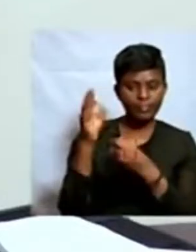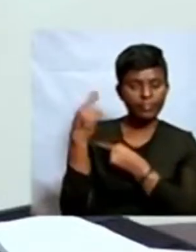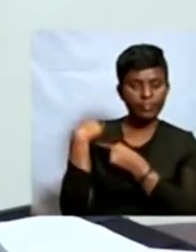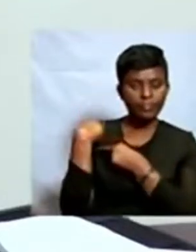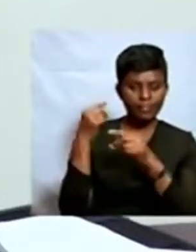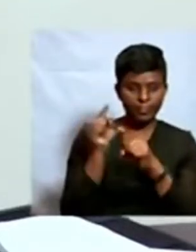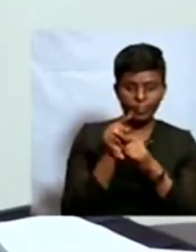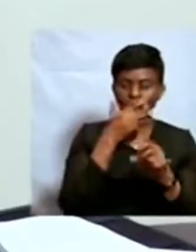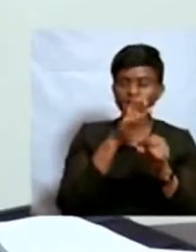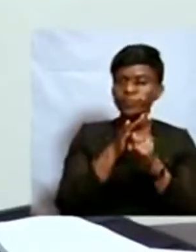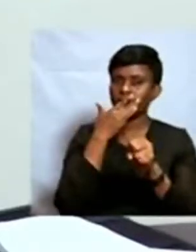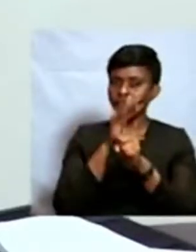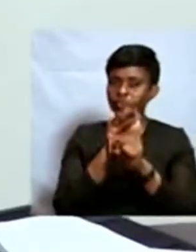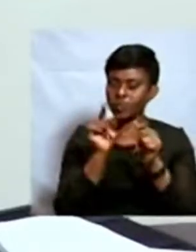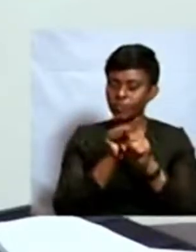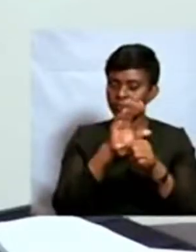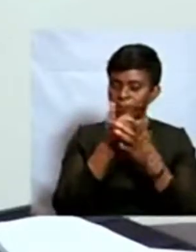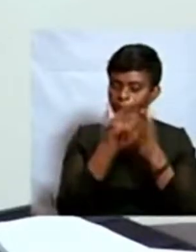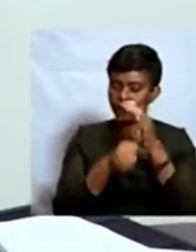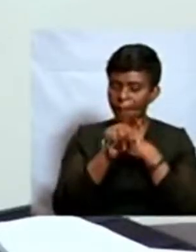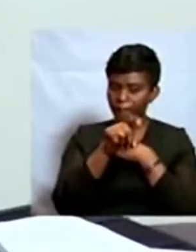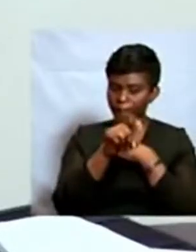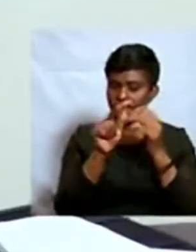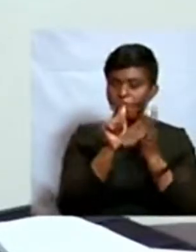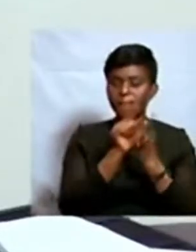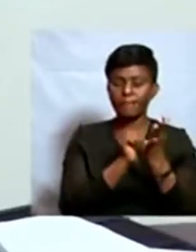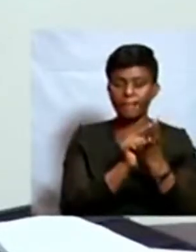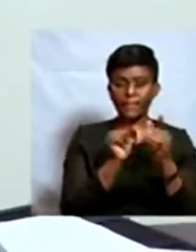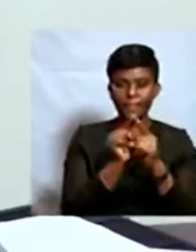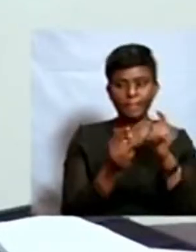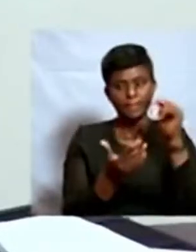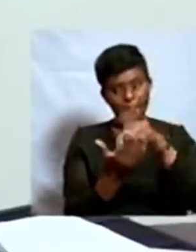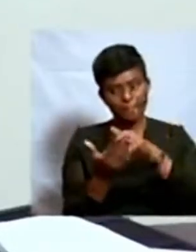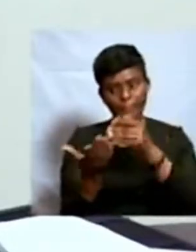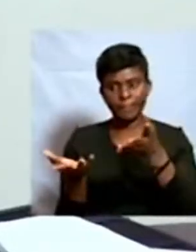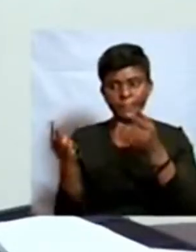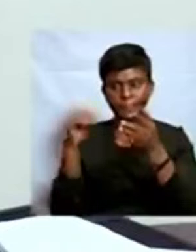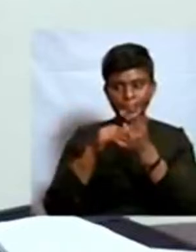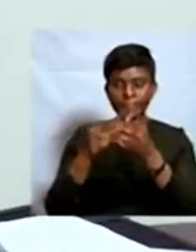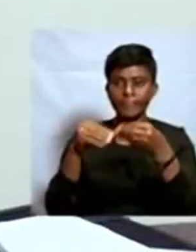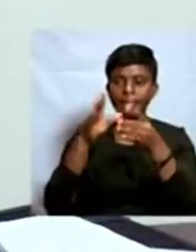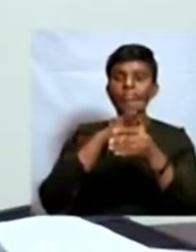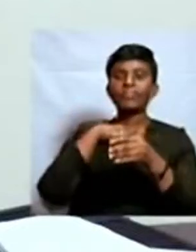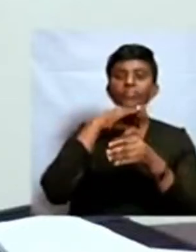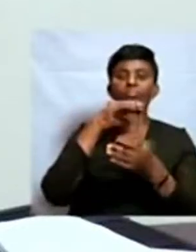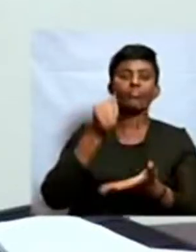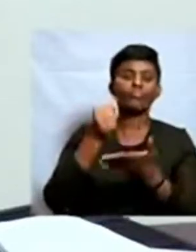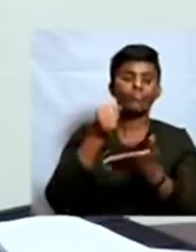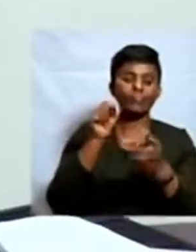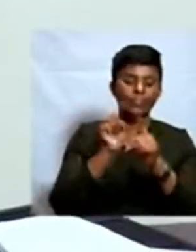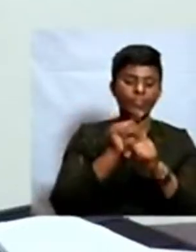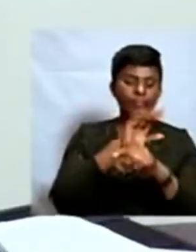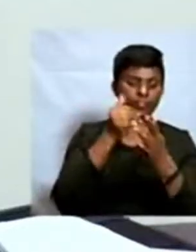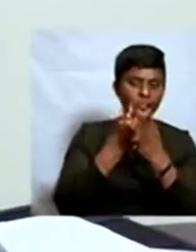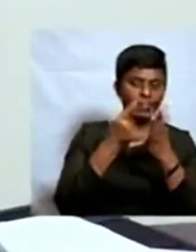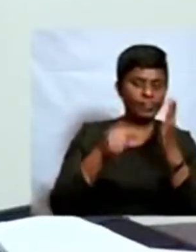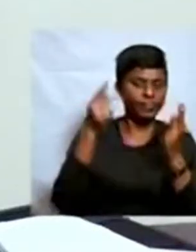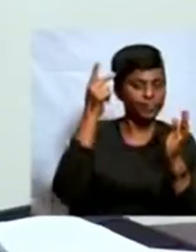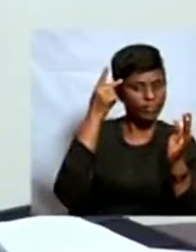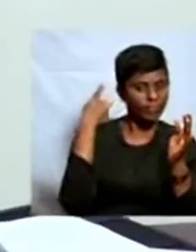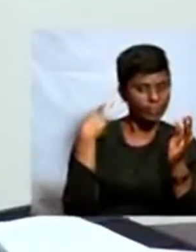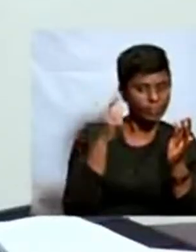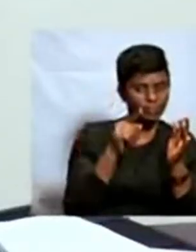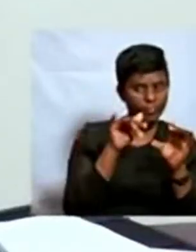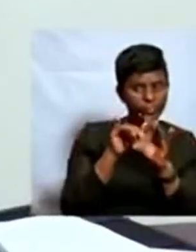responsibilities to fulfill the requirements of the Act by giving him adequate budget. The principle in